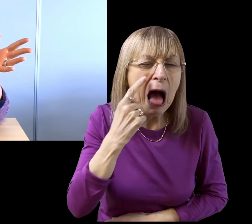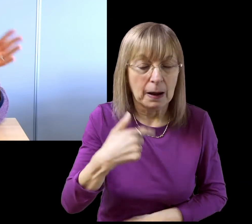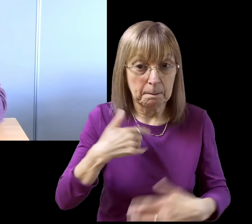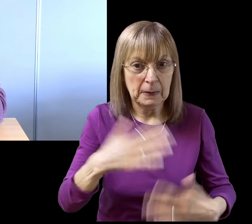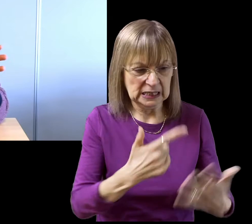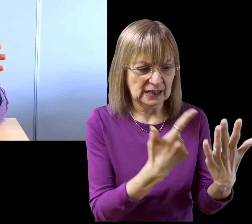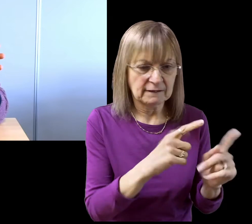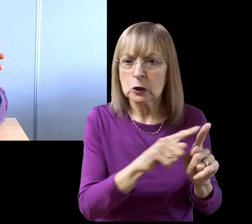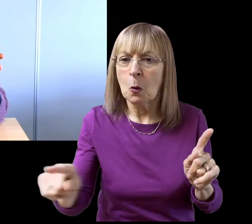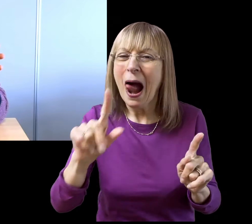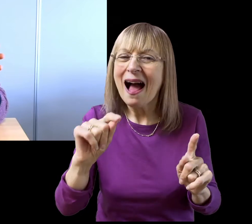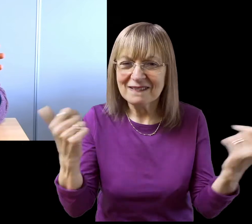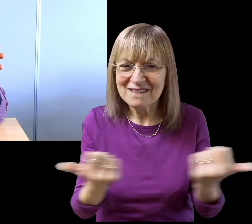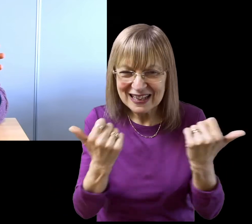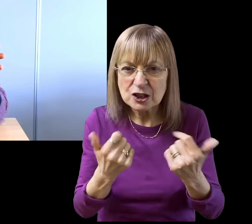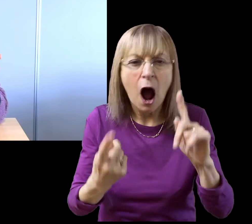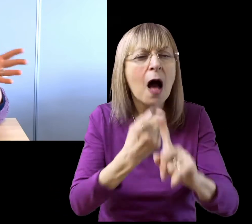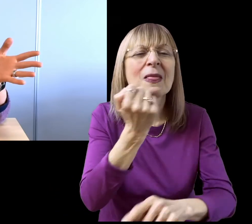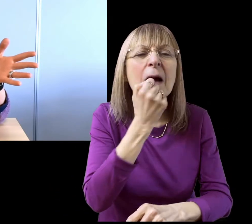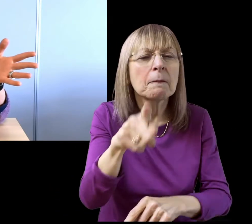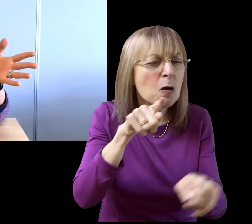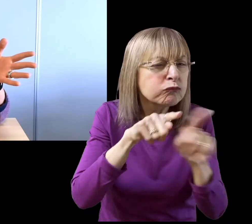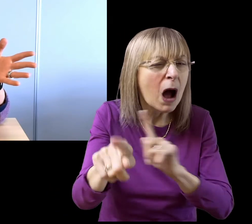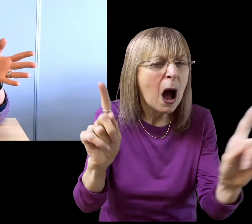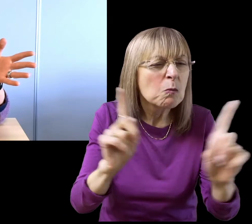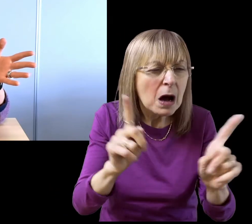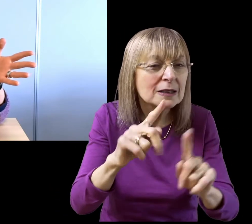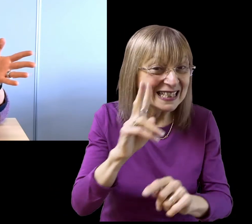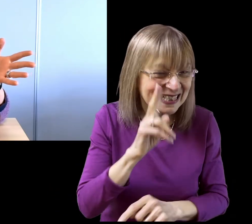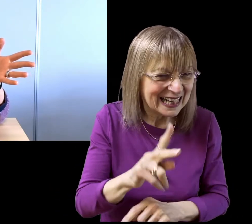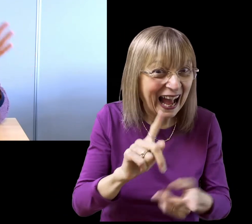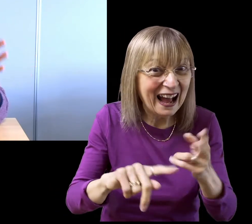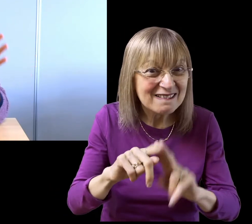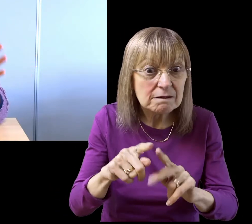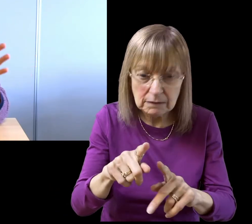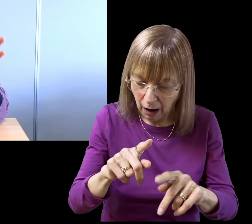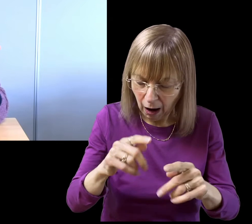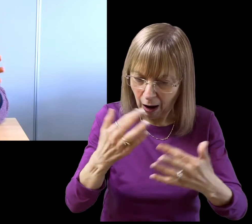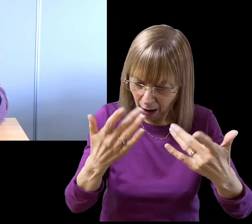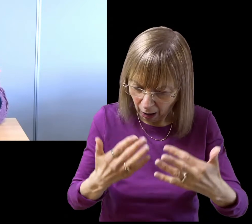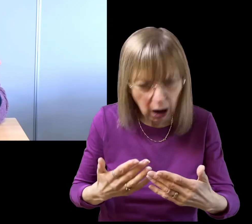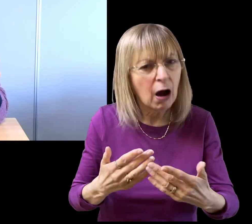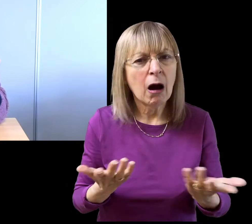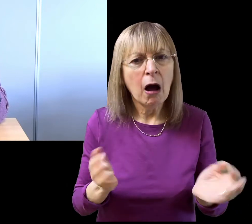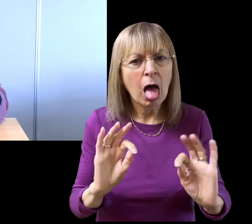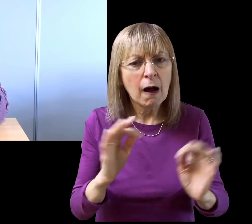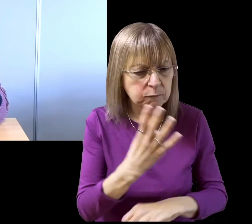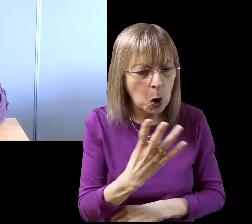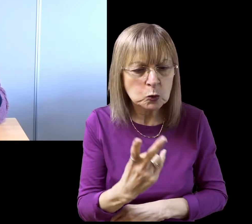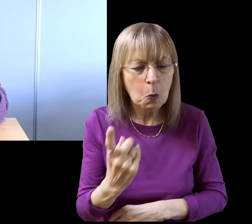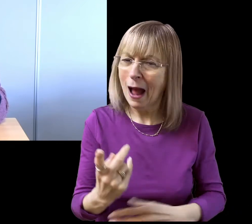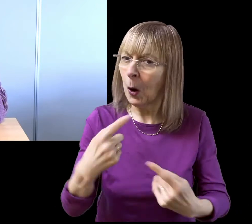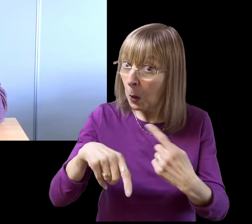to. We've tried 7 to 11. What other numbers could you try? Can you find anything that doesn't get into the